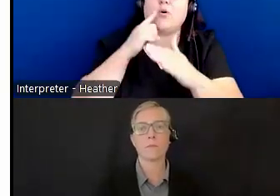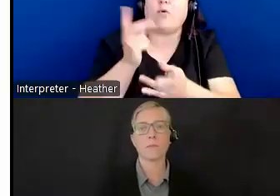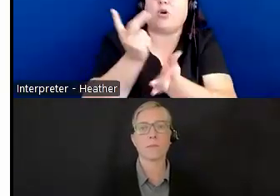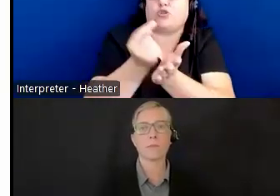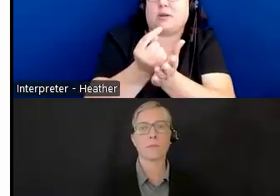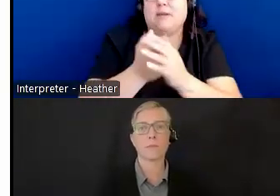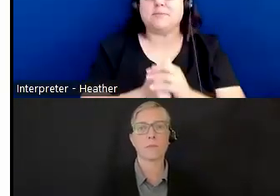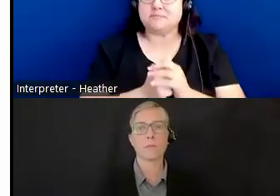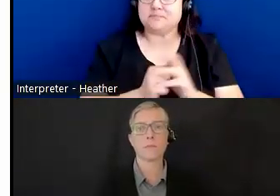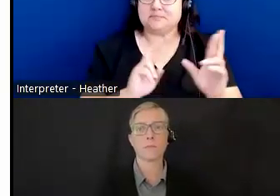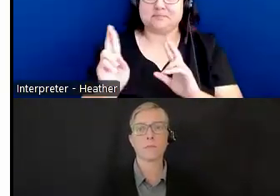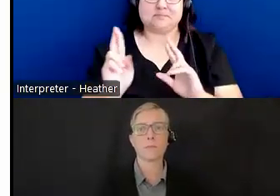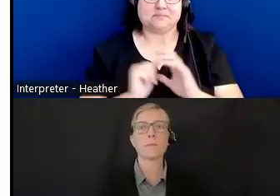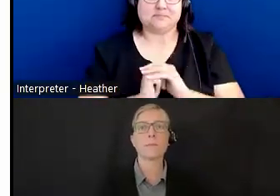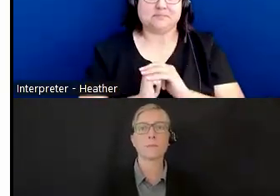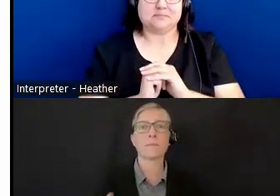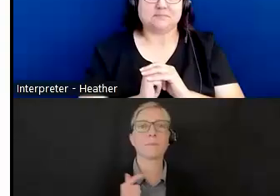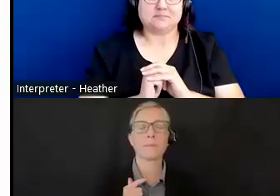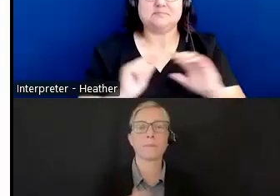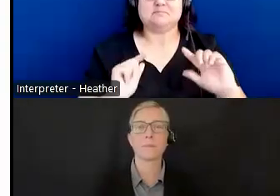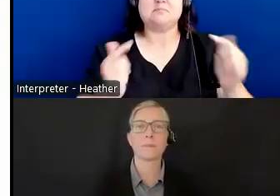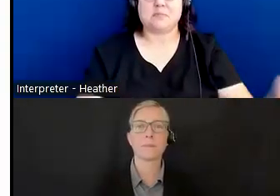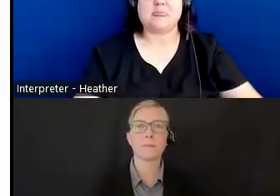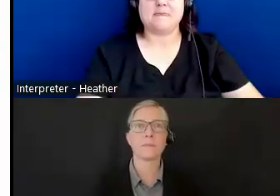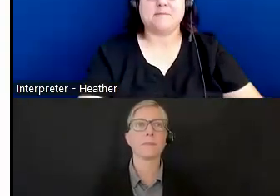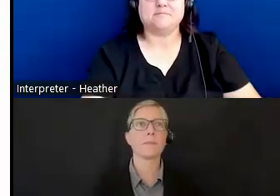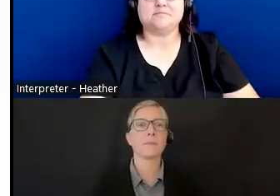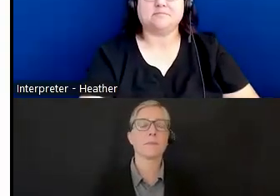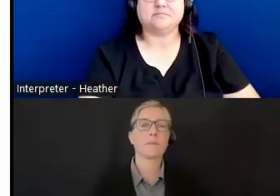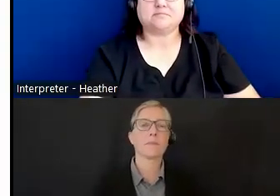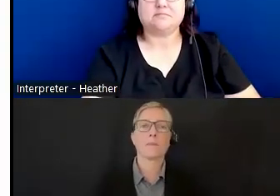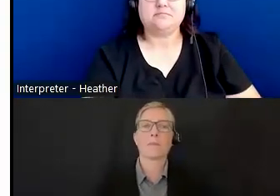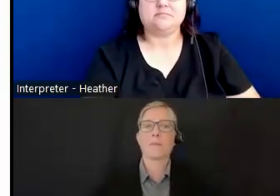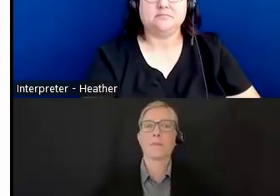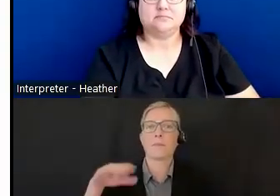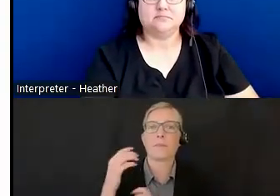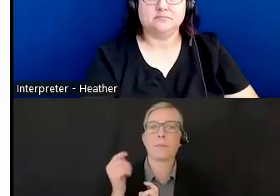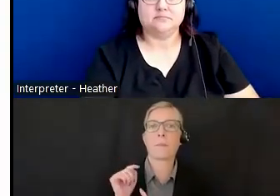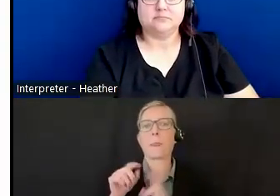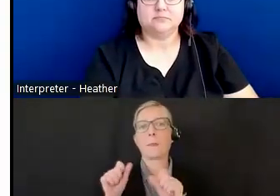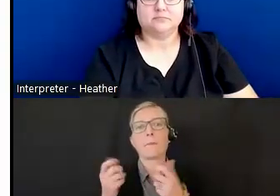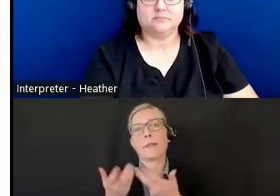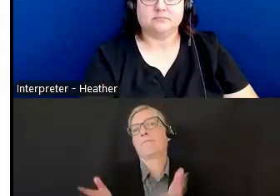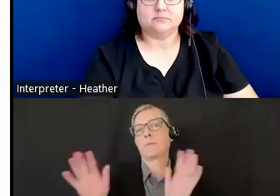CBT approaches into technology can overall address global mental health in clinical settings, hospitals, and schools.